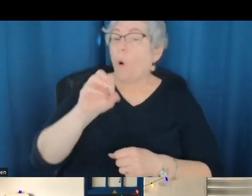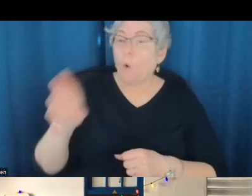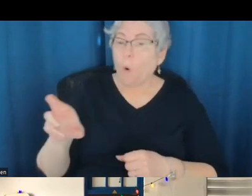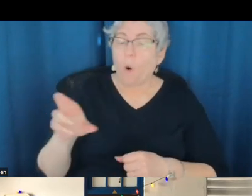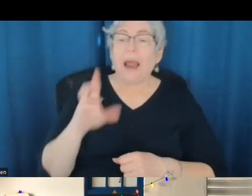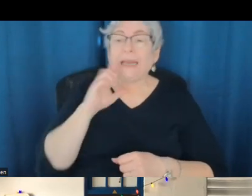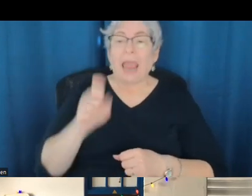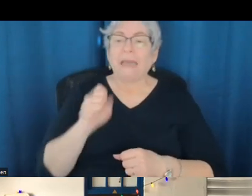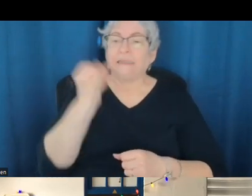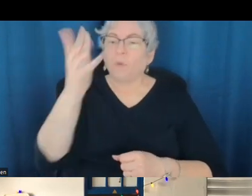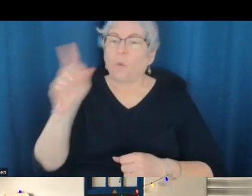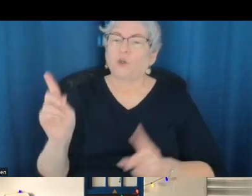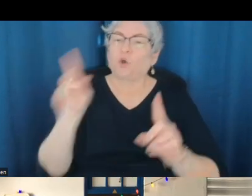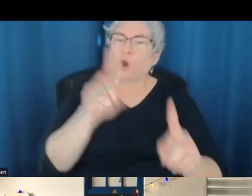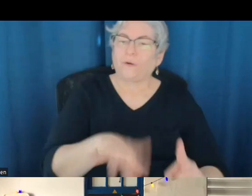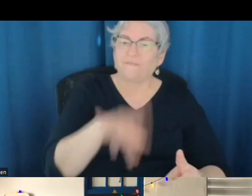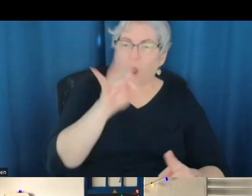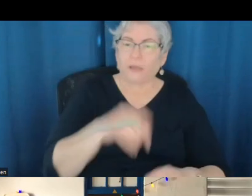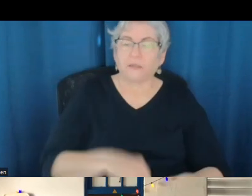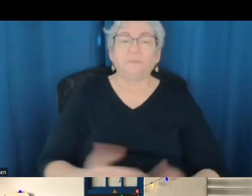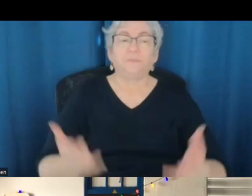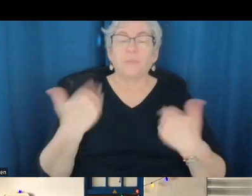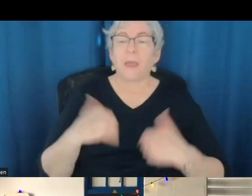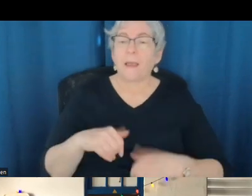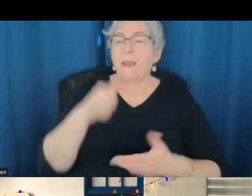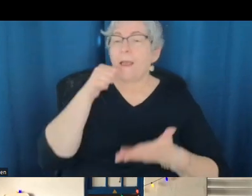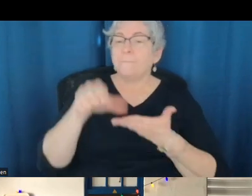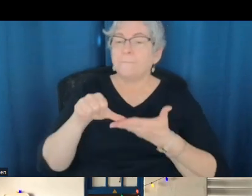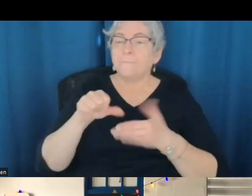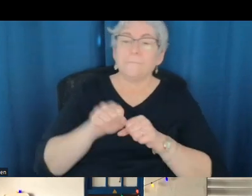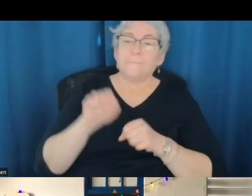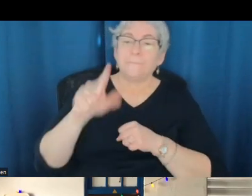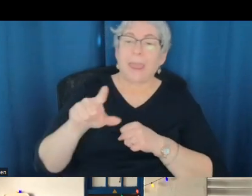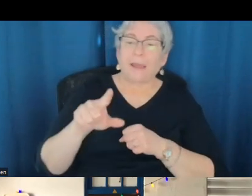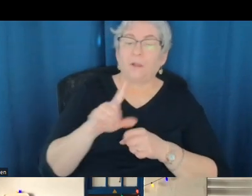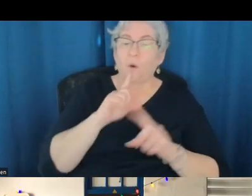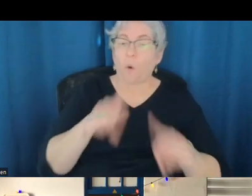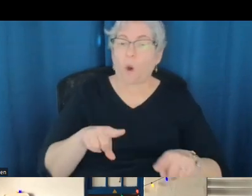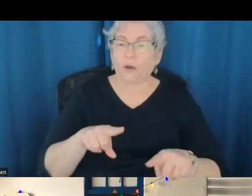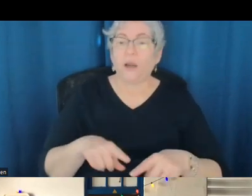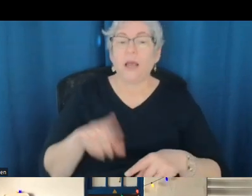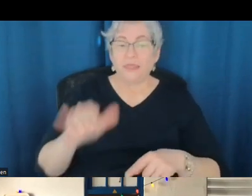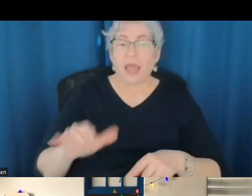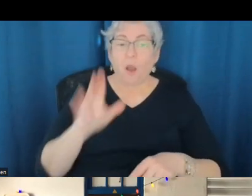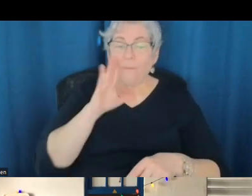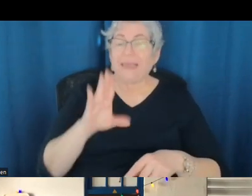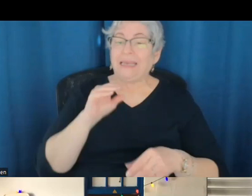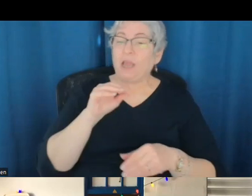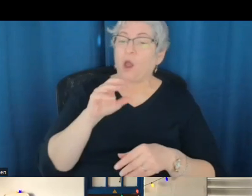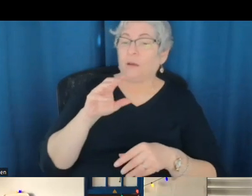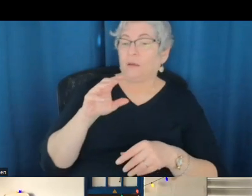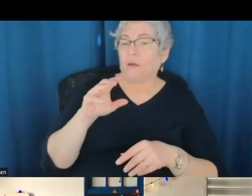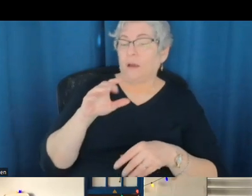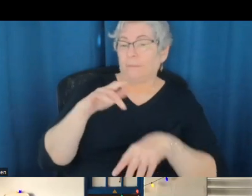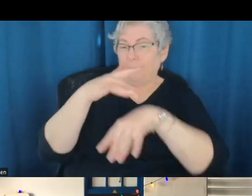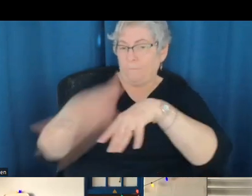Mail order is another option for sourcing plants. Typically, they ship bare root, without soil, or in small pots.